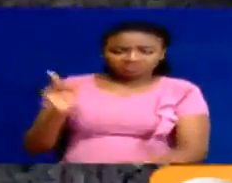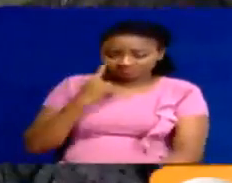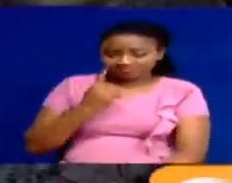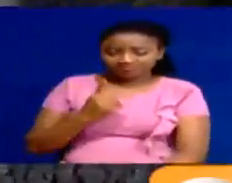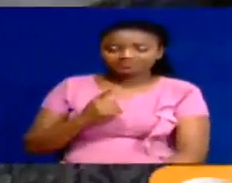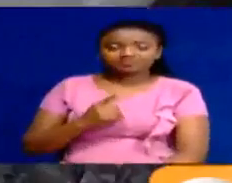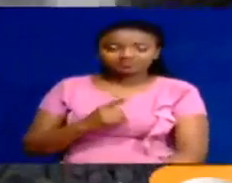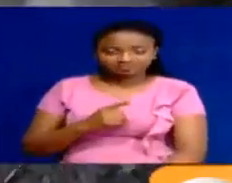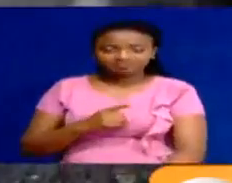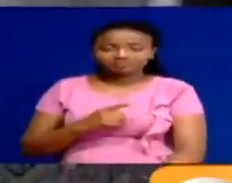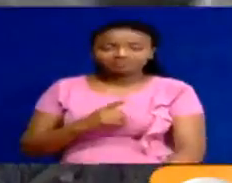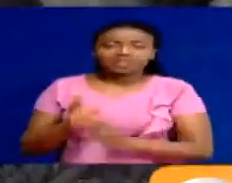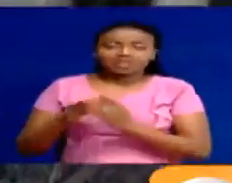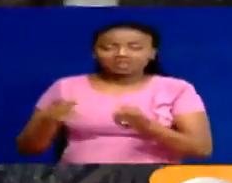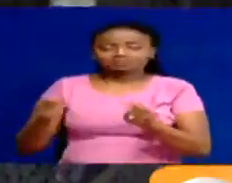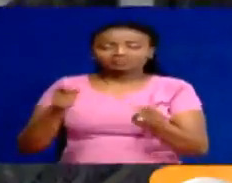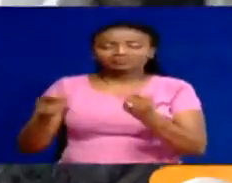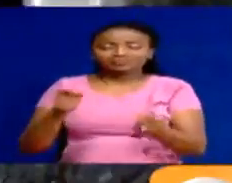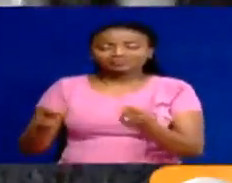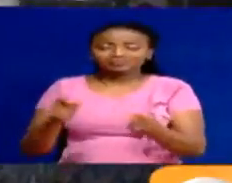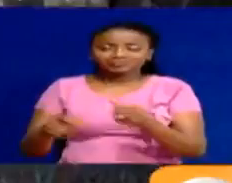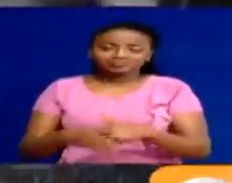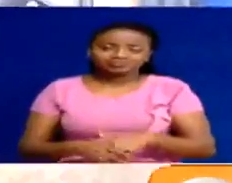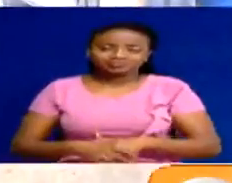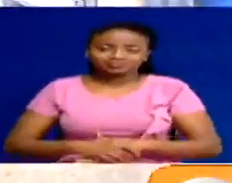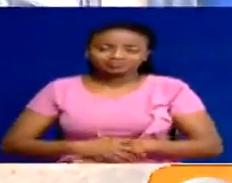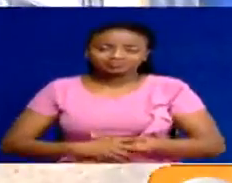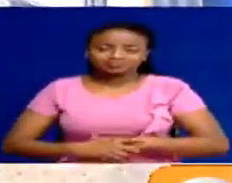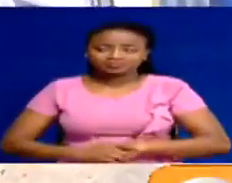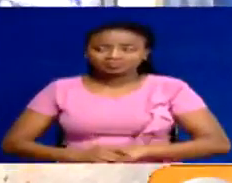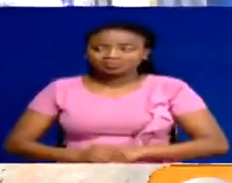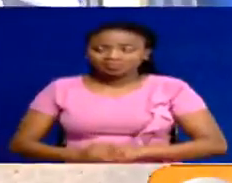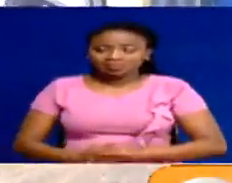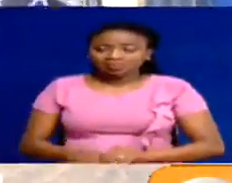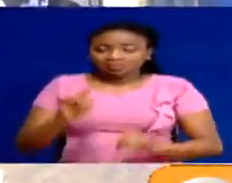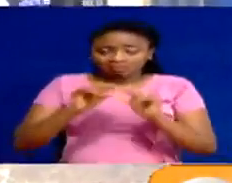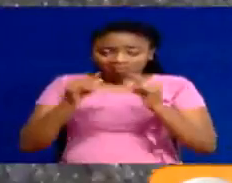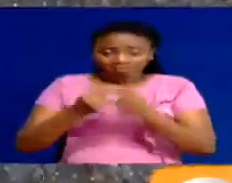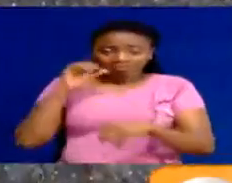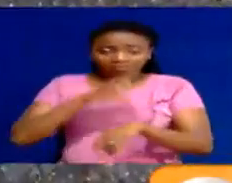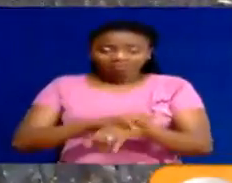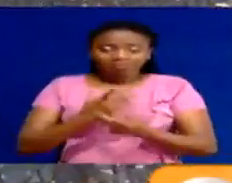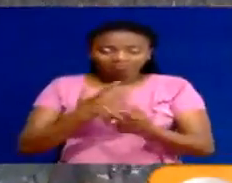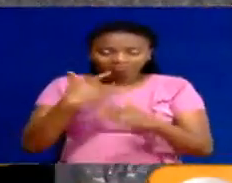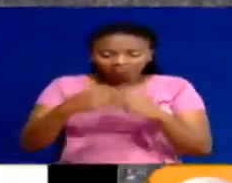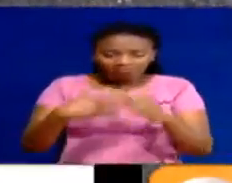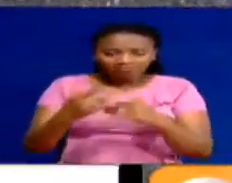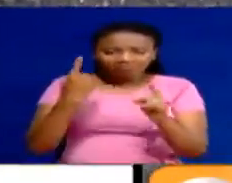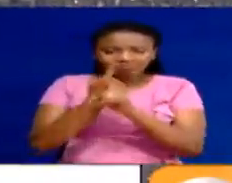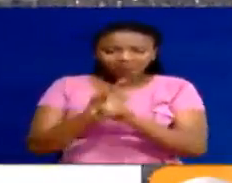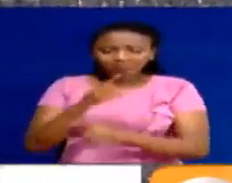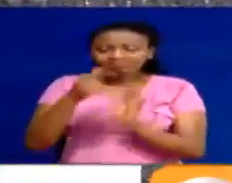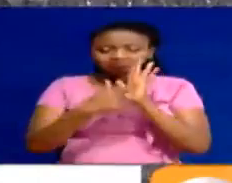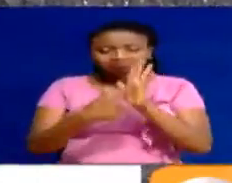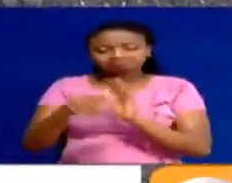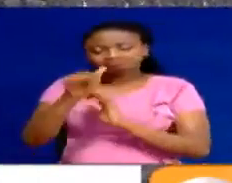materials used for fuel and the kindling to start a fire. The group sources for raw materials, which is ash, from